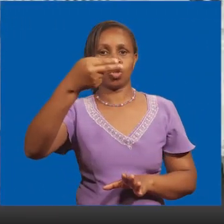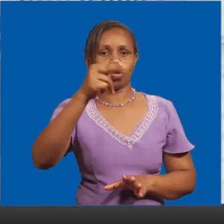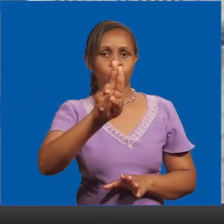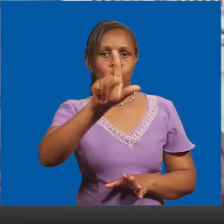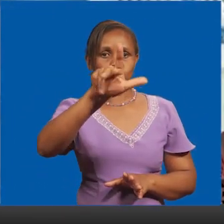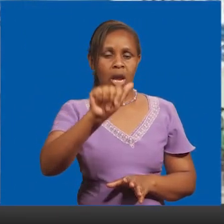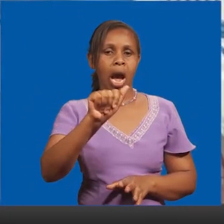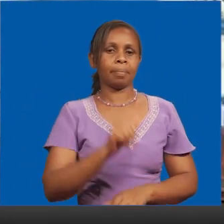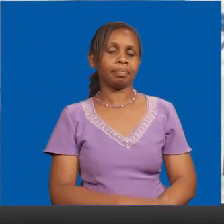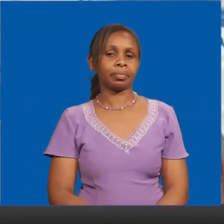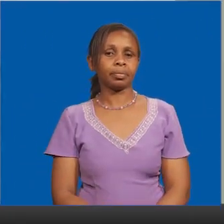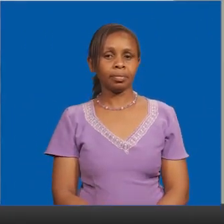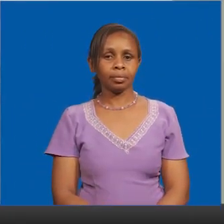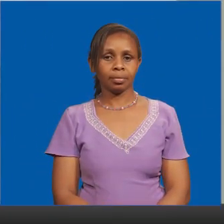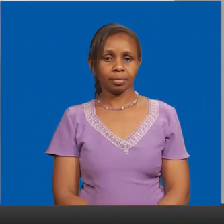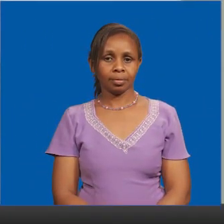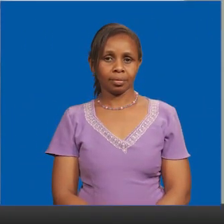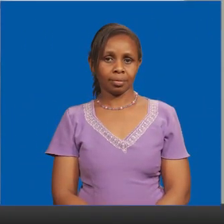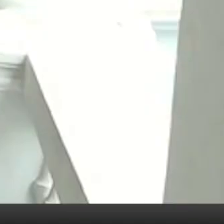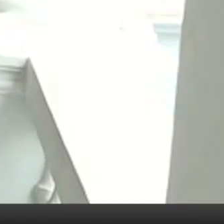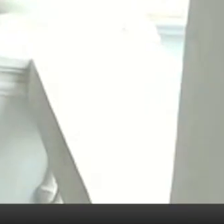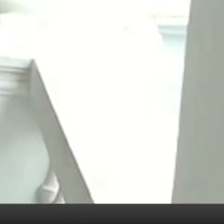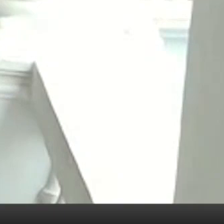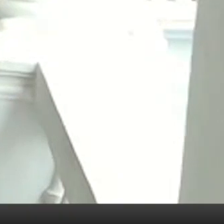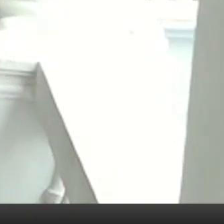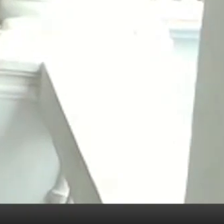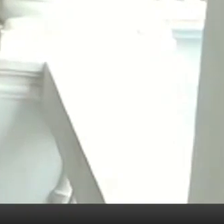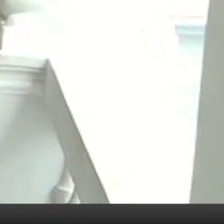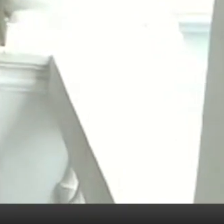Unis Cheriot, Undugu TV.